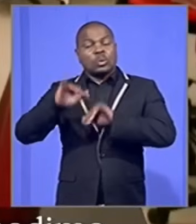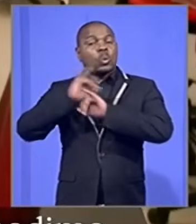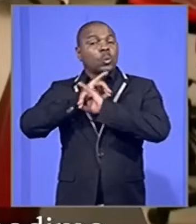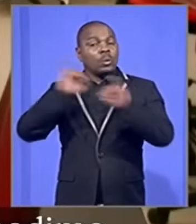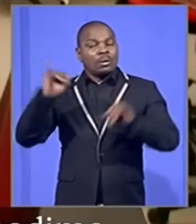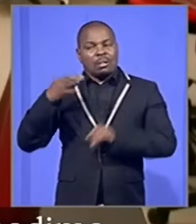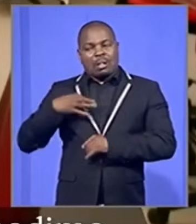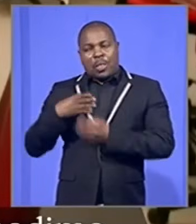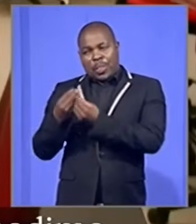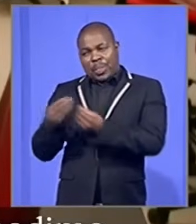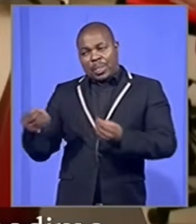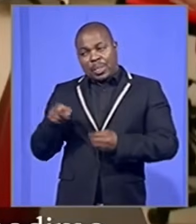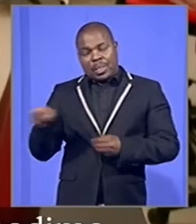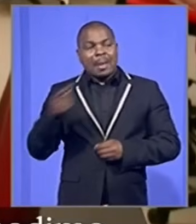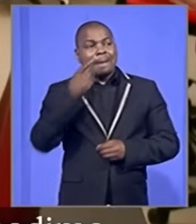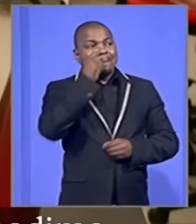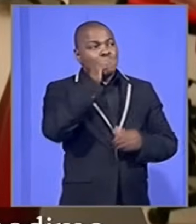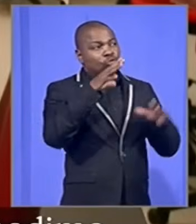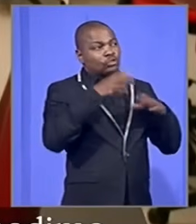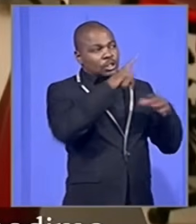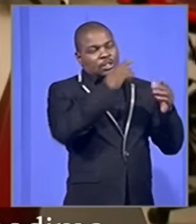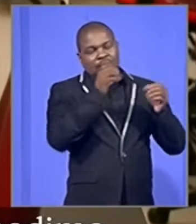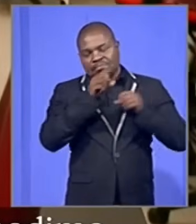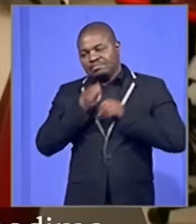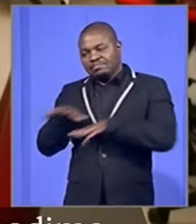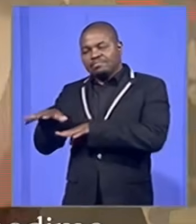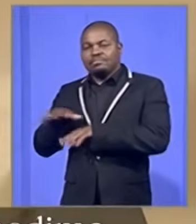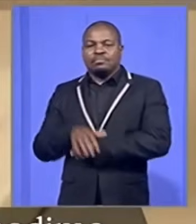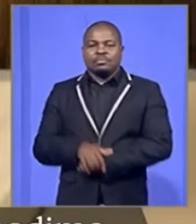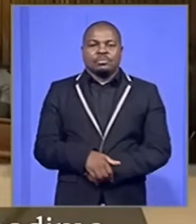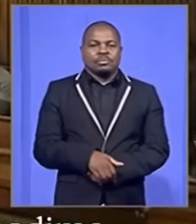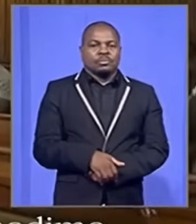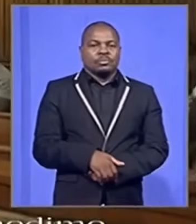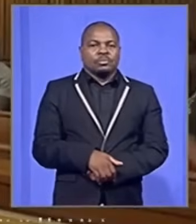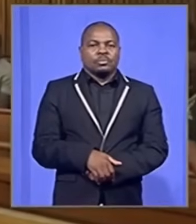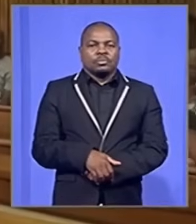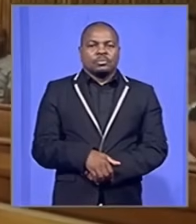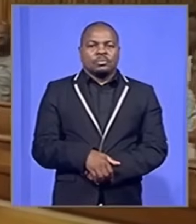ba fetetšwego ke banna ba bagolo.